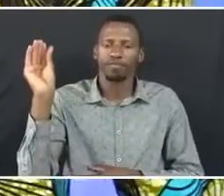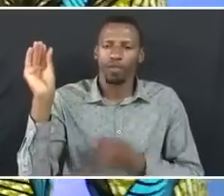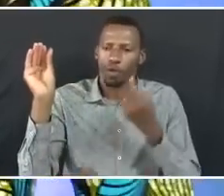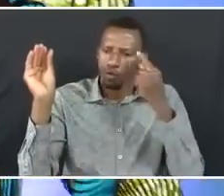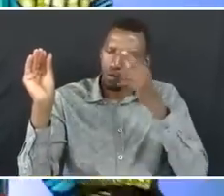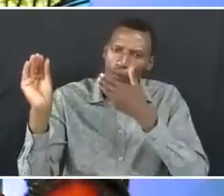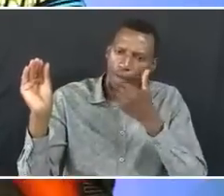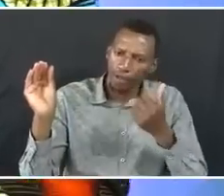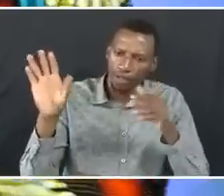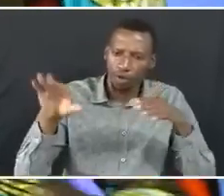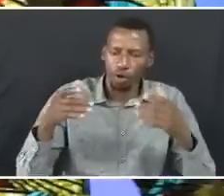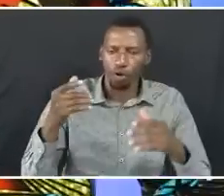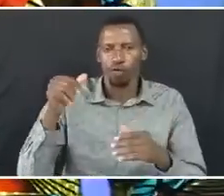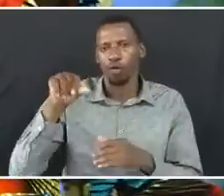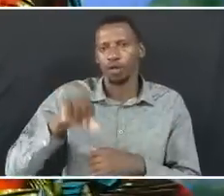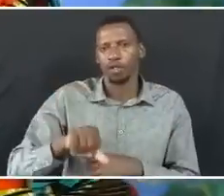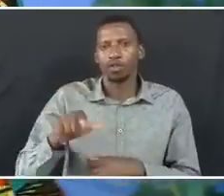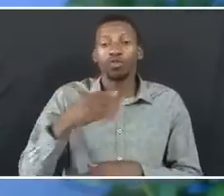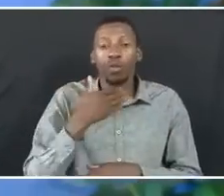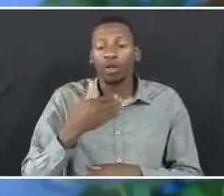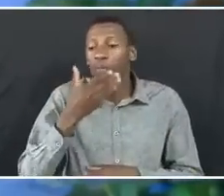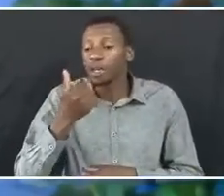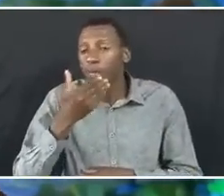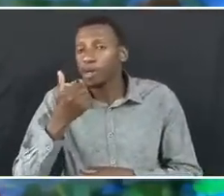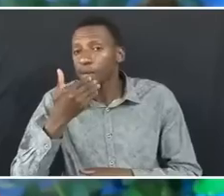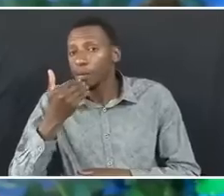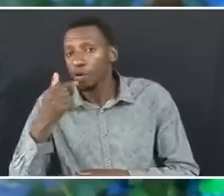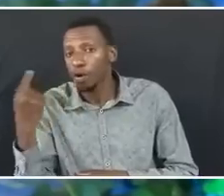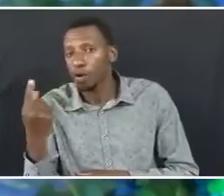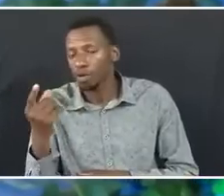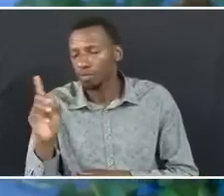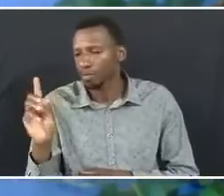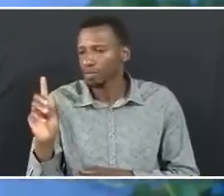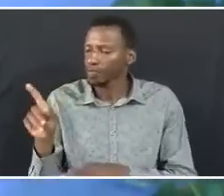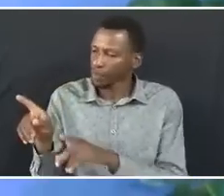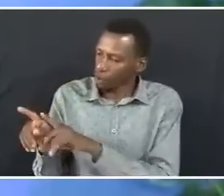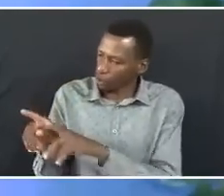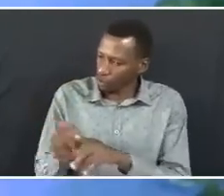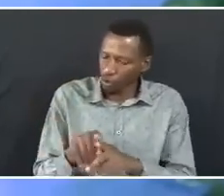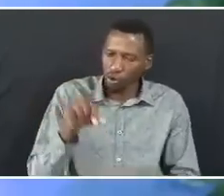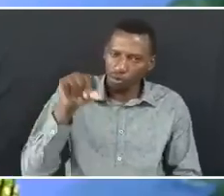You'd not. When you just wanted better, better, better, better, better, better. There was worse, worse, worse,